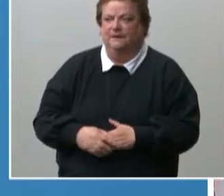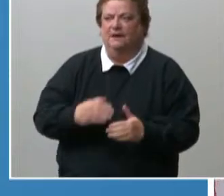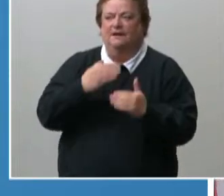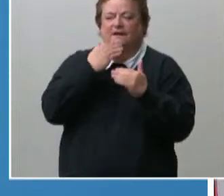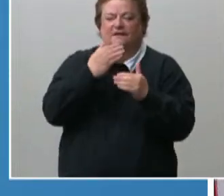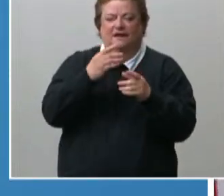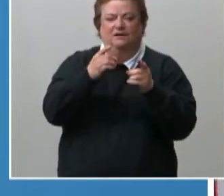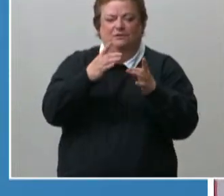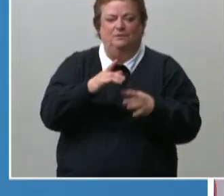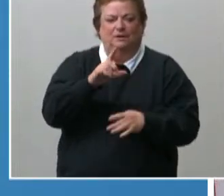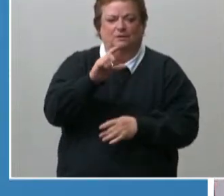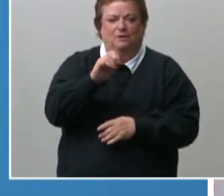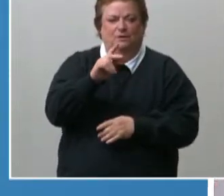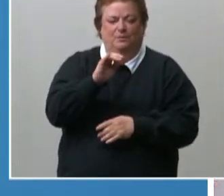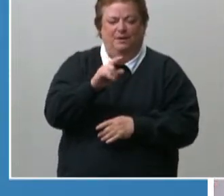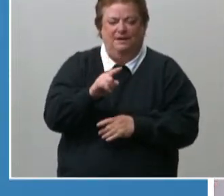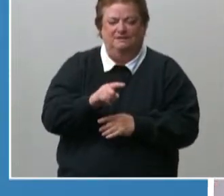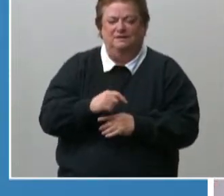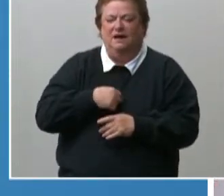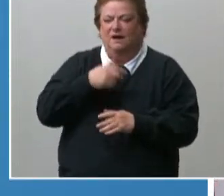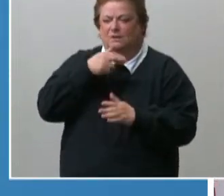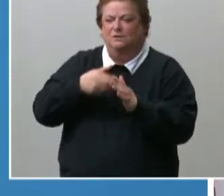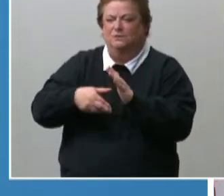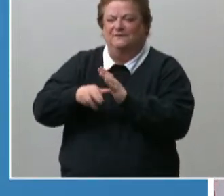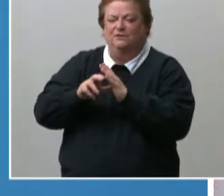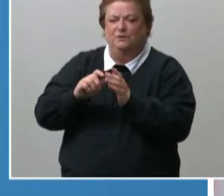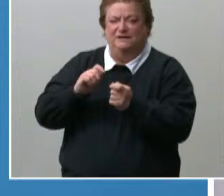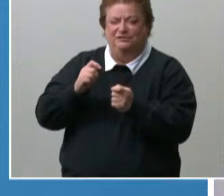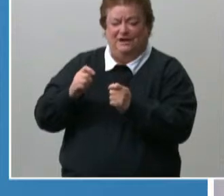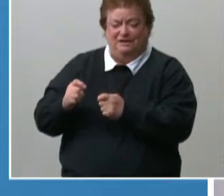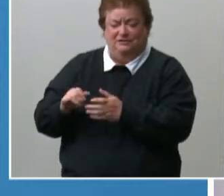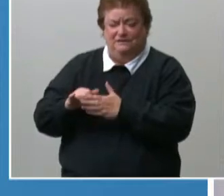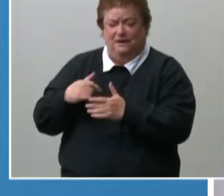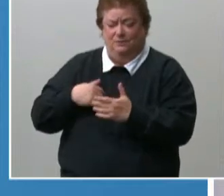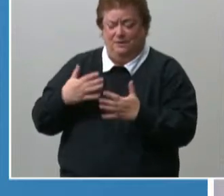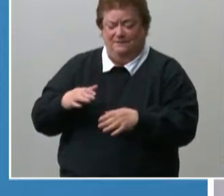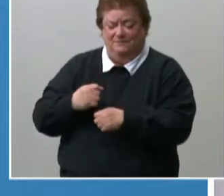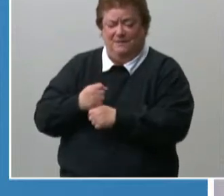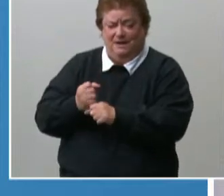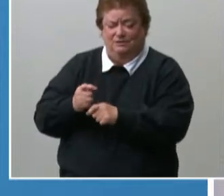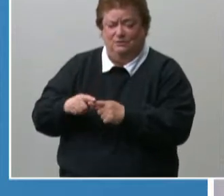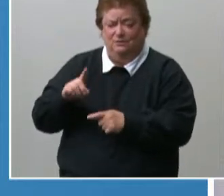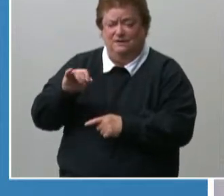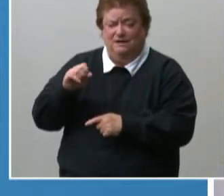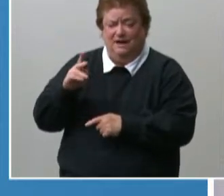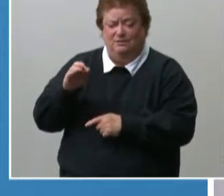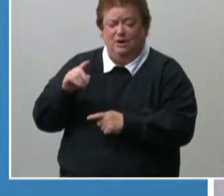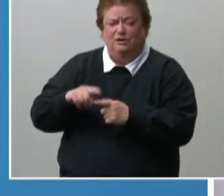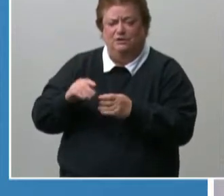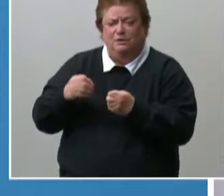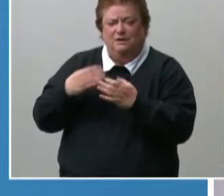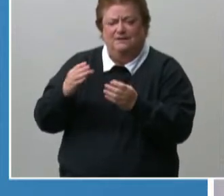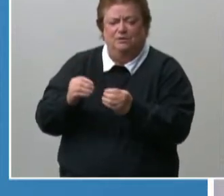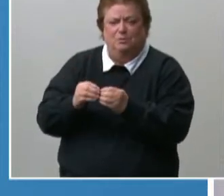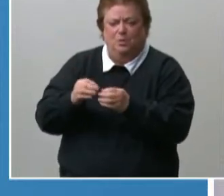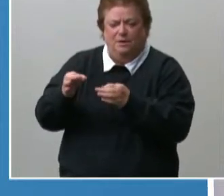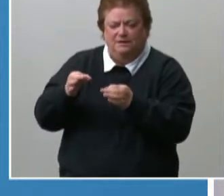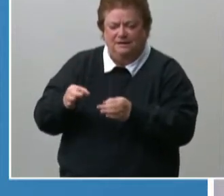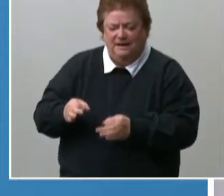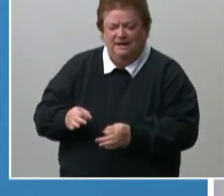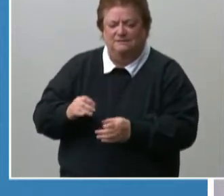Thank you, Director Lopez. I'll be reviewing the changes we've made to our COVID-19 dashboard to provide more detail on deaths